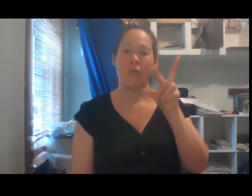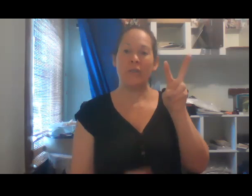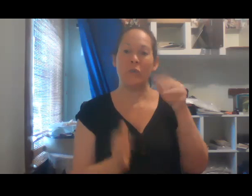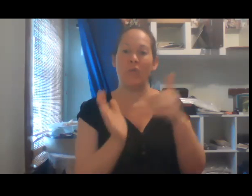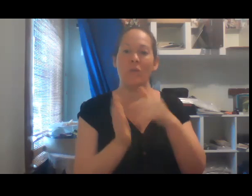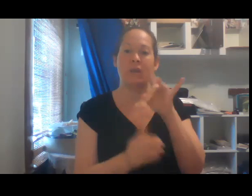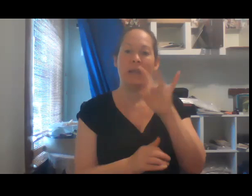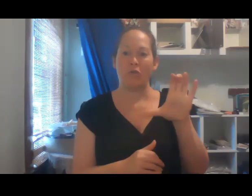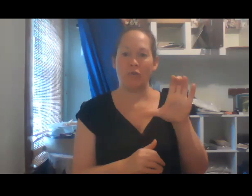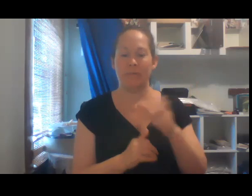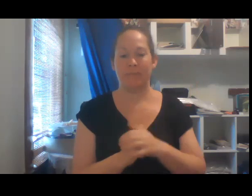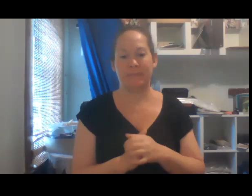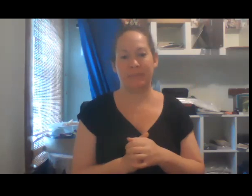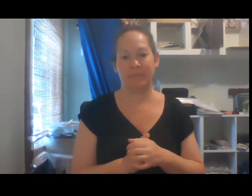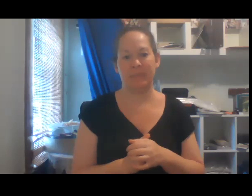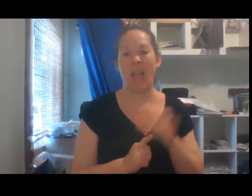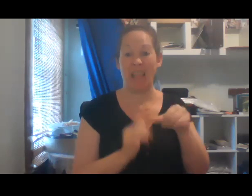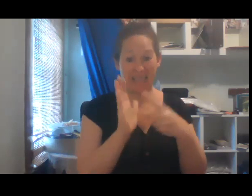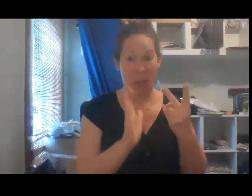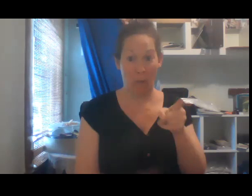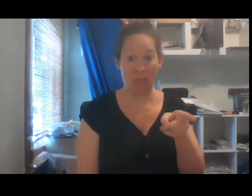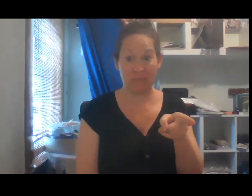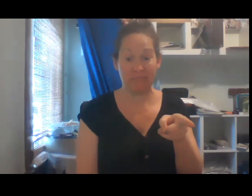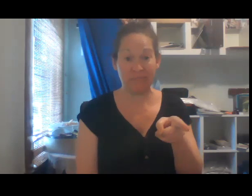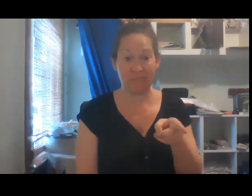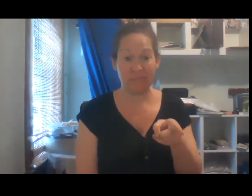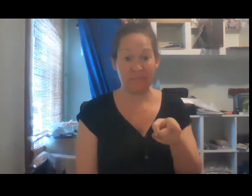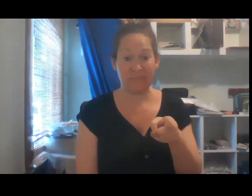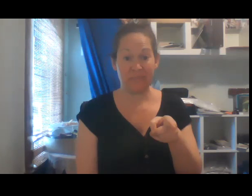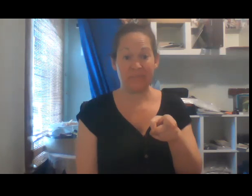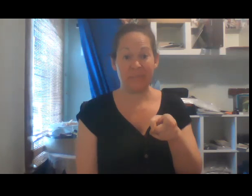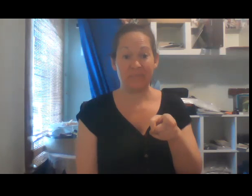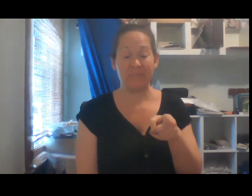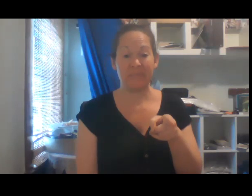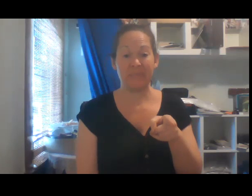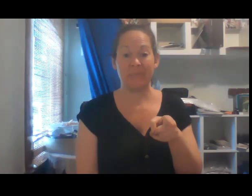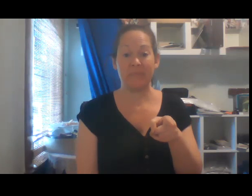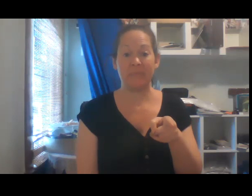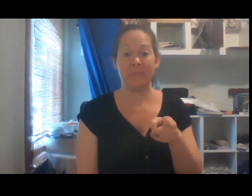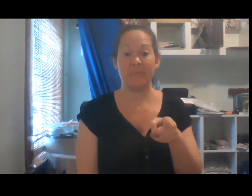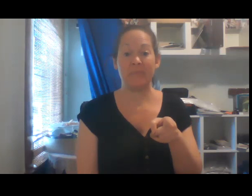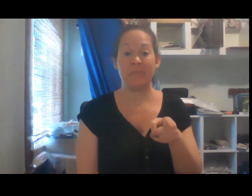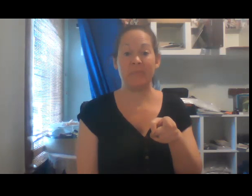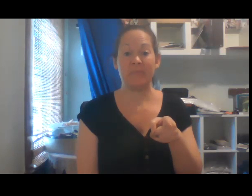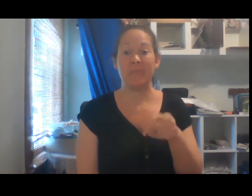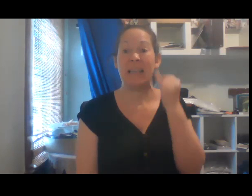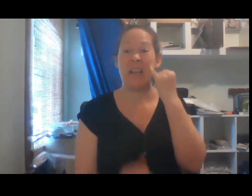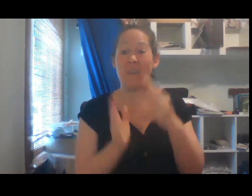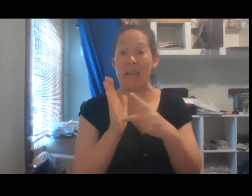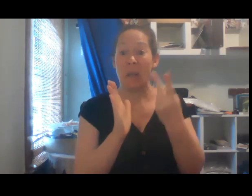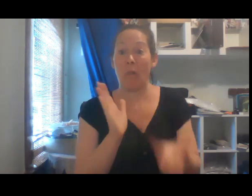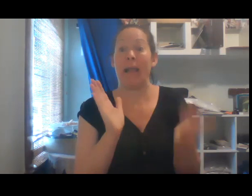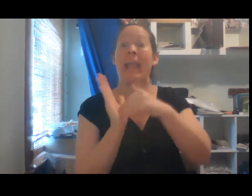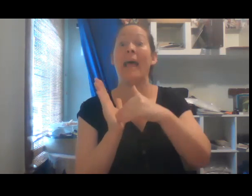boundaries. 2 times, it would double if I double once, right? 2 times this is 32,800. If I double one more